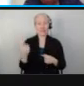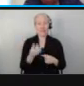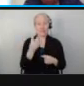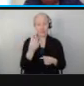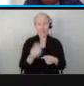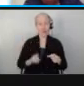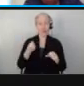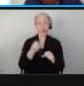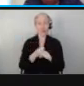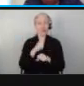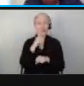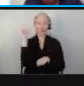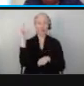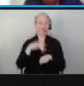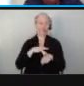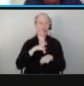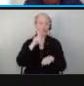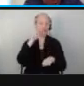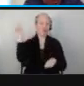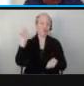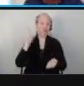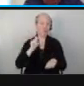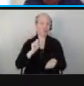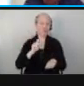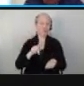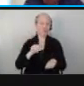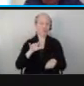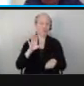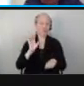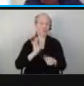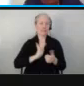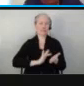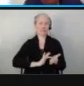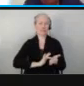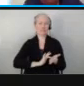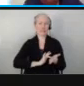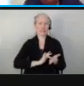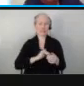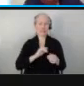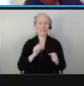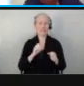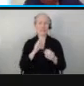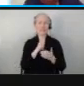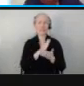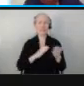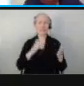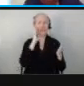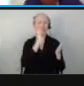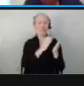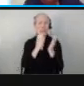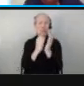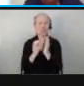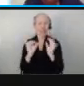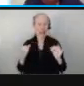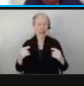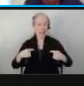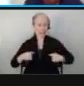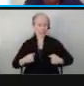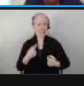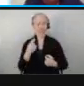space medicine. So some of the images, as well as during this presentation, may be a little bit dated,